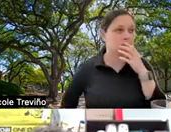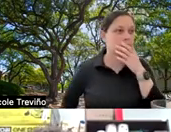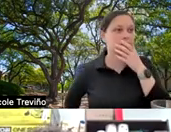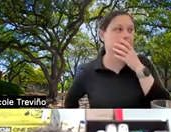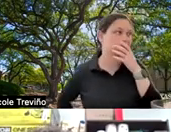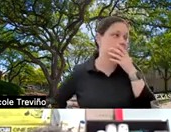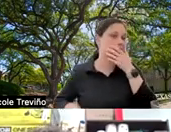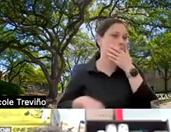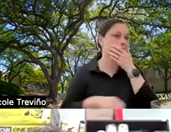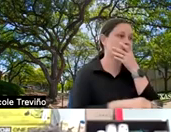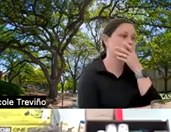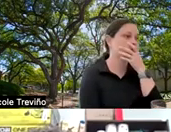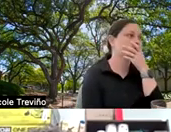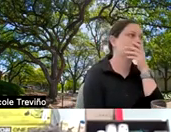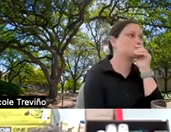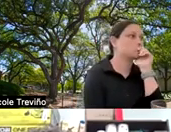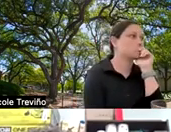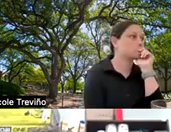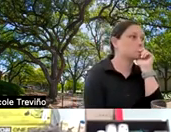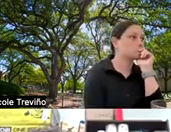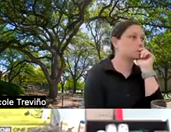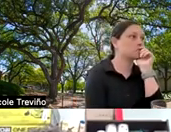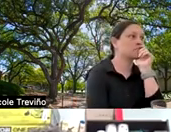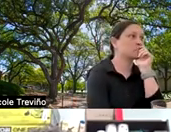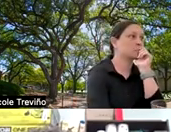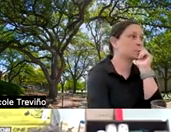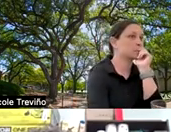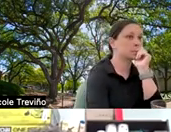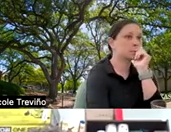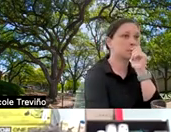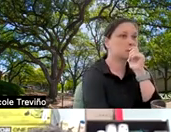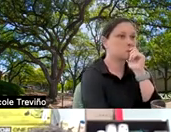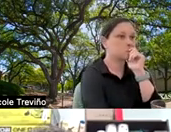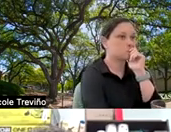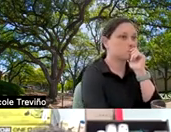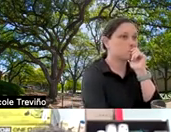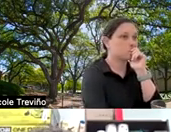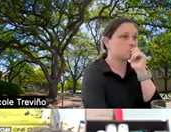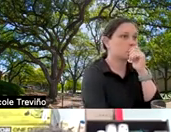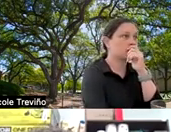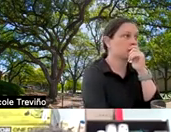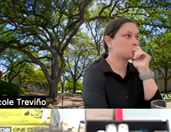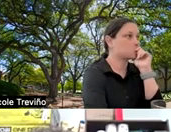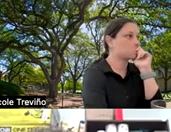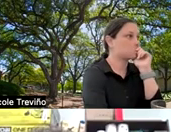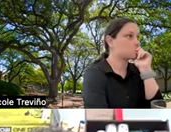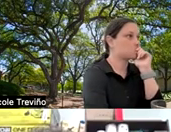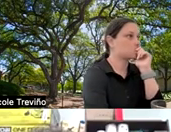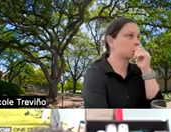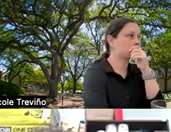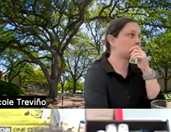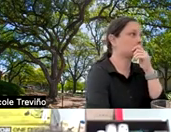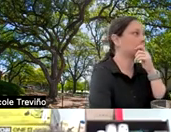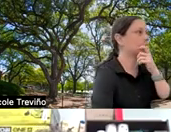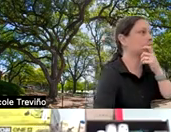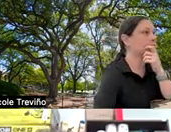Right. And I want to add to that a little bit, Becky, and just, you know, kind of be mindful of the fact